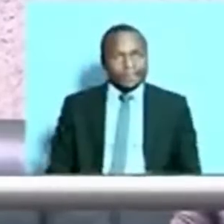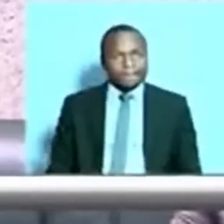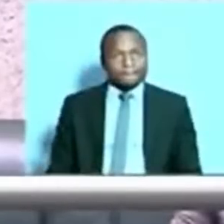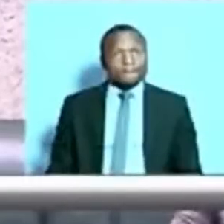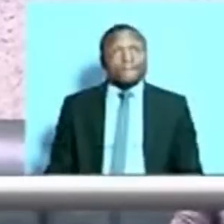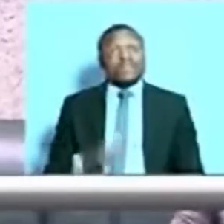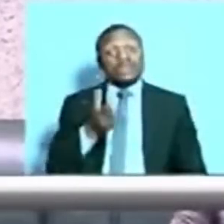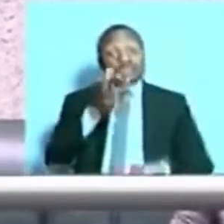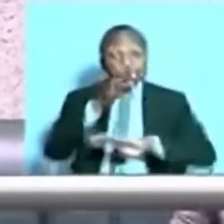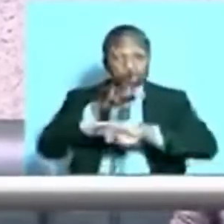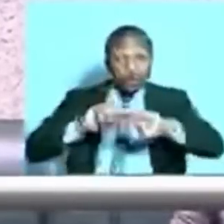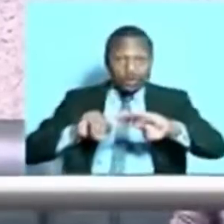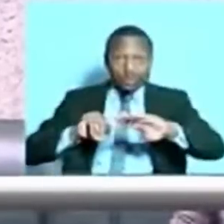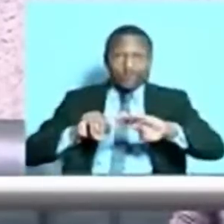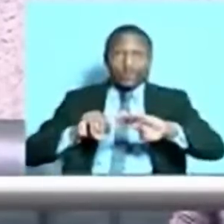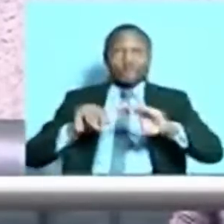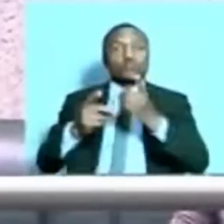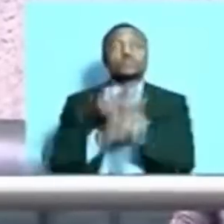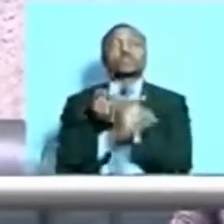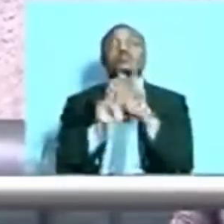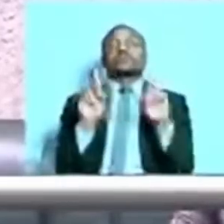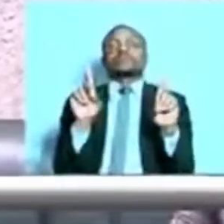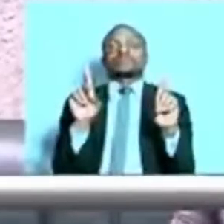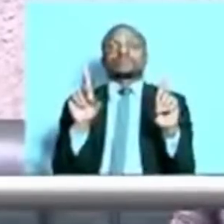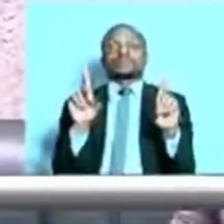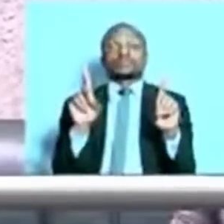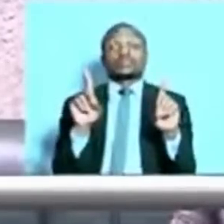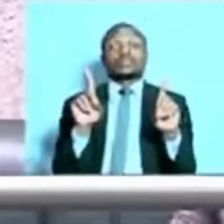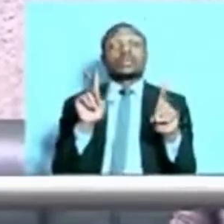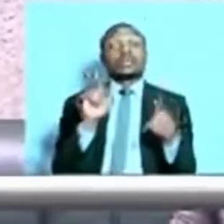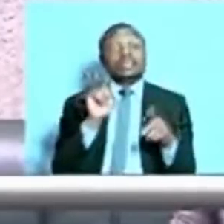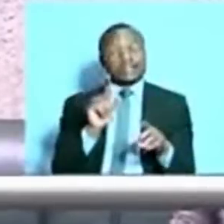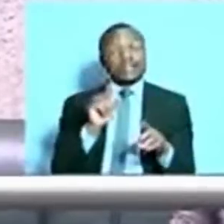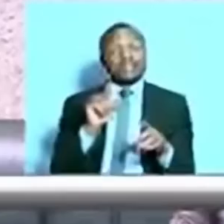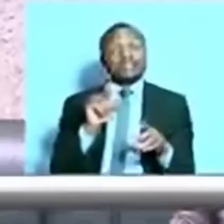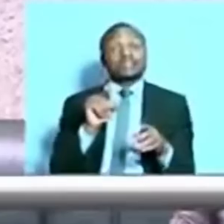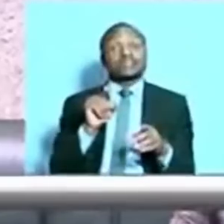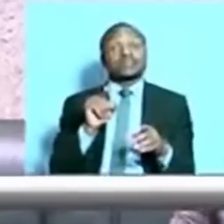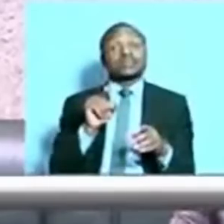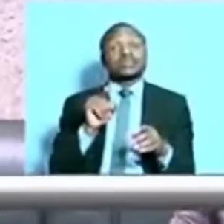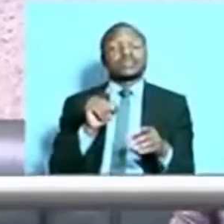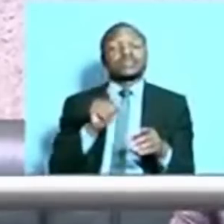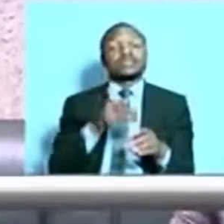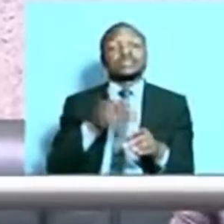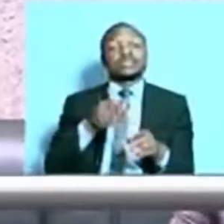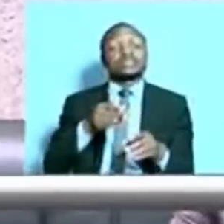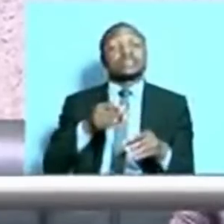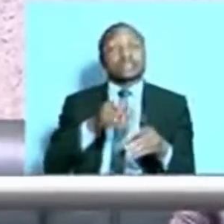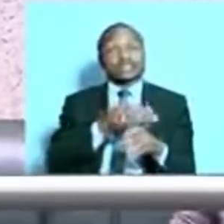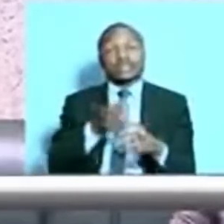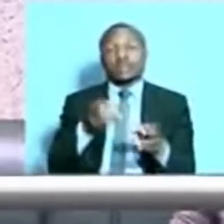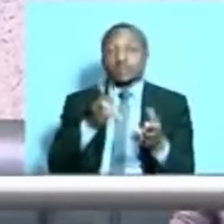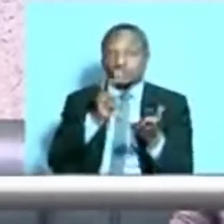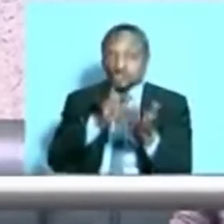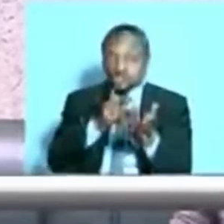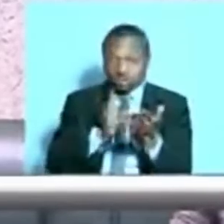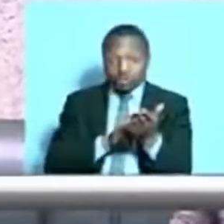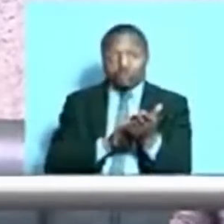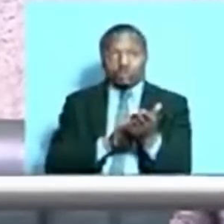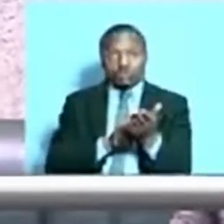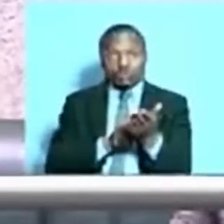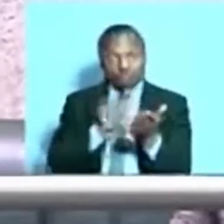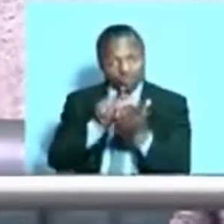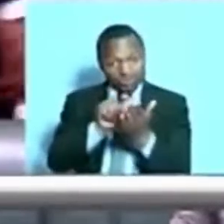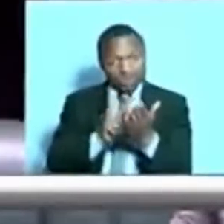the core for democracy. And that is the anchor for the rule of law. We must be able to tolerate one